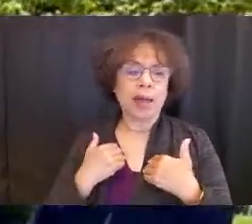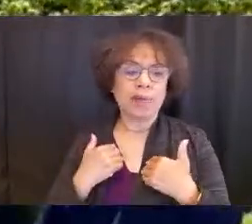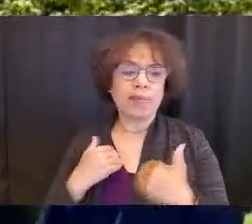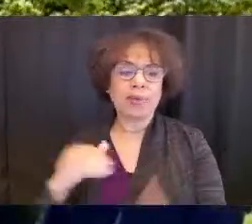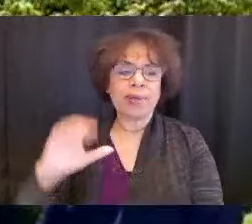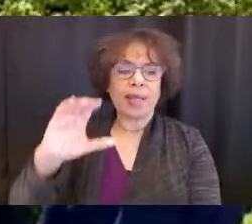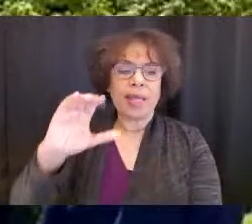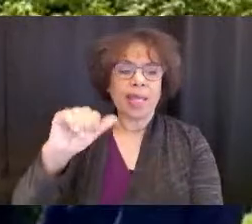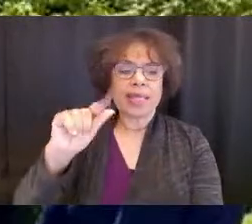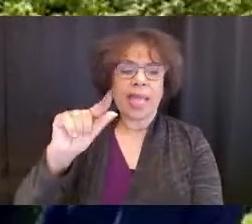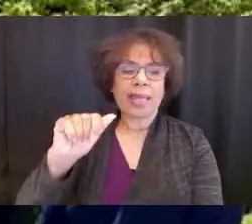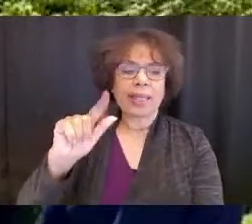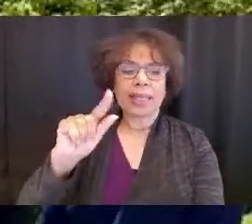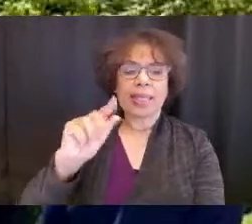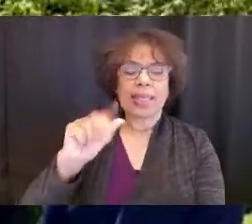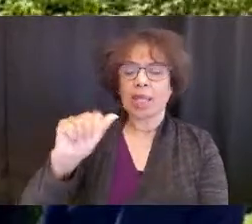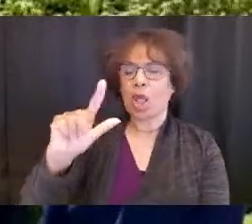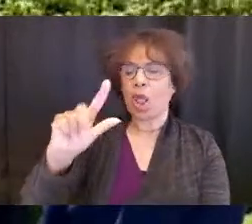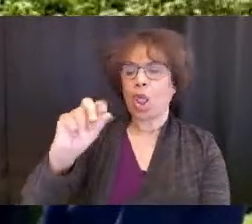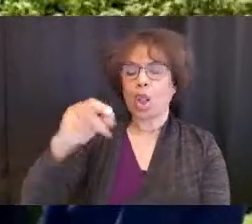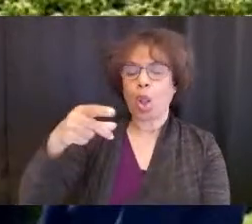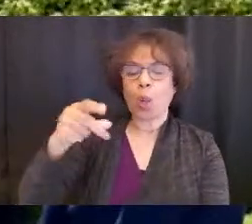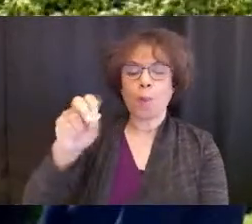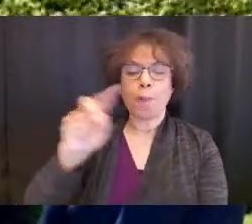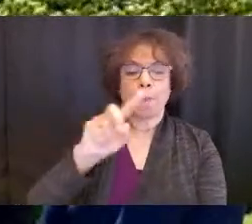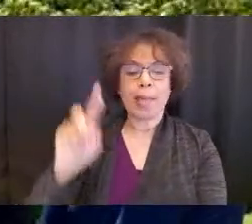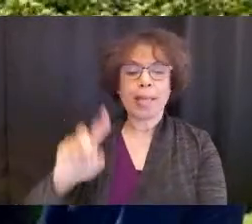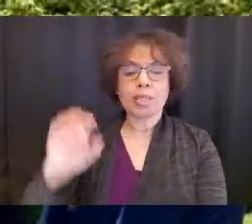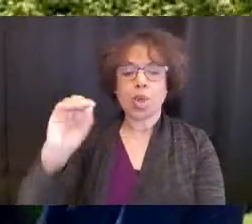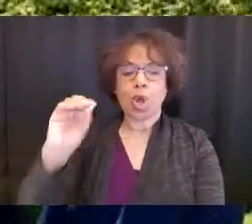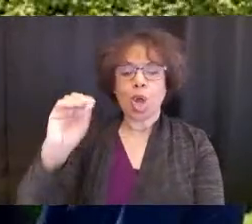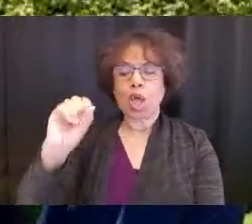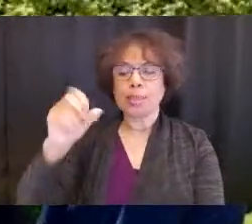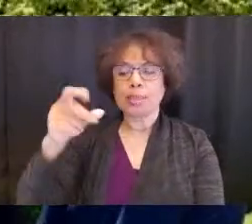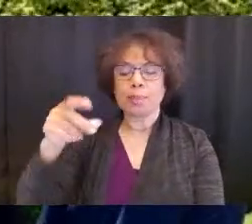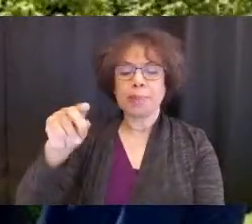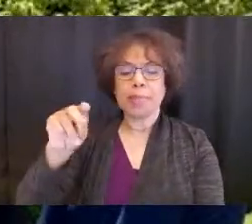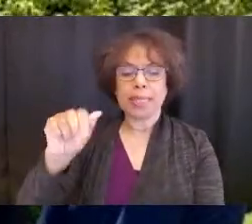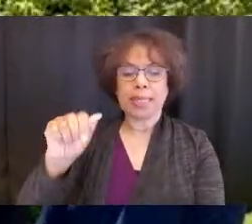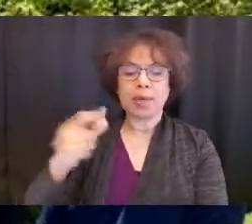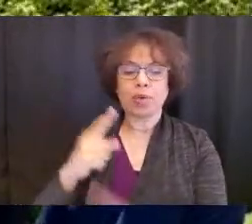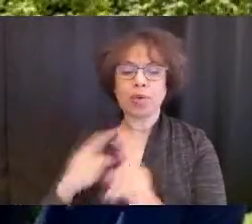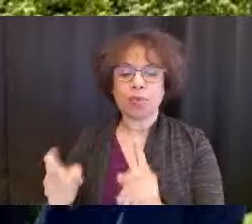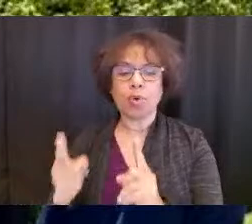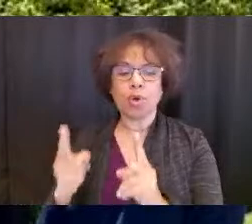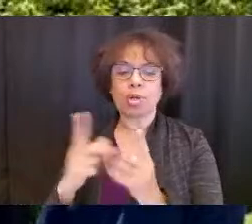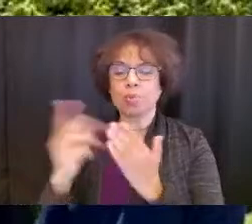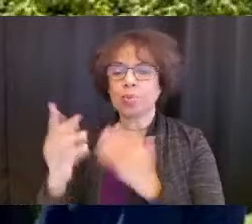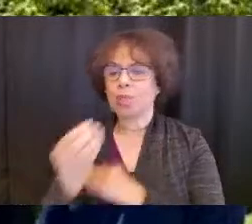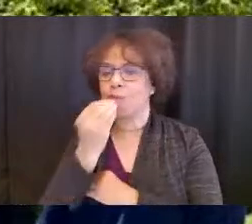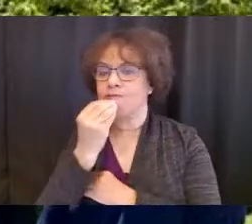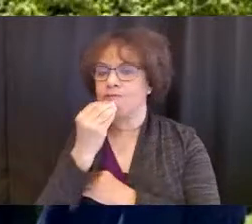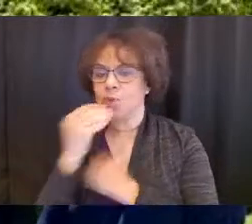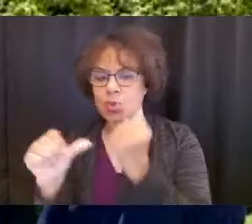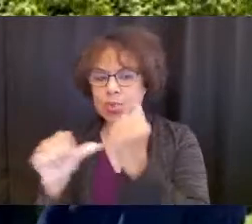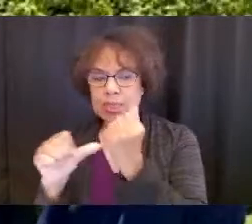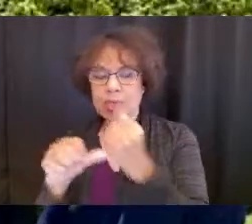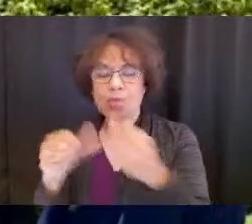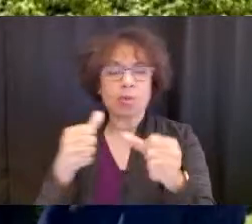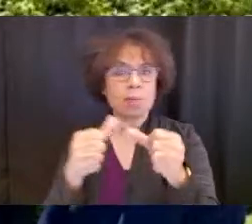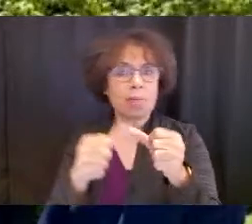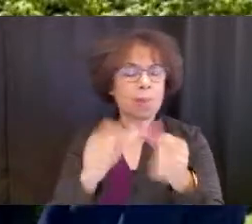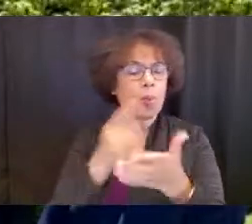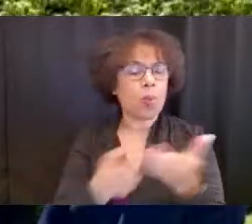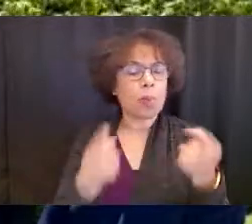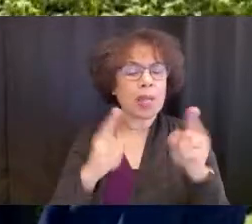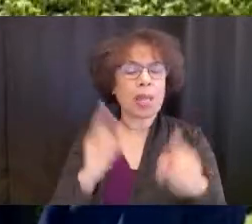Project Bread, who is also here in support and remembering what default would mean for